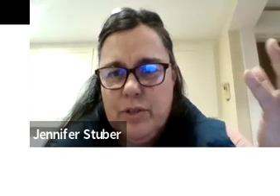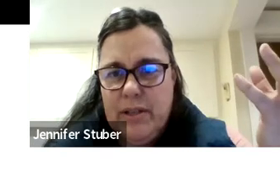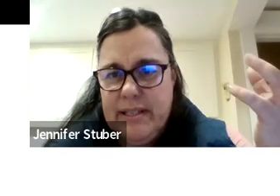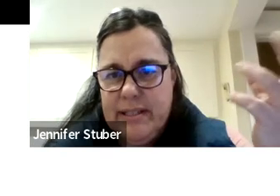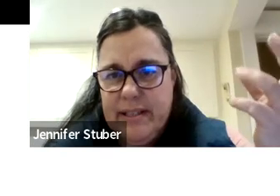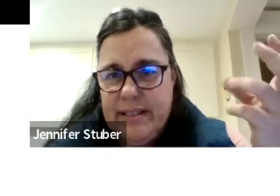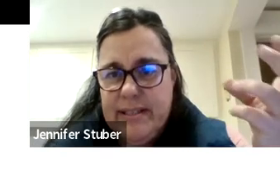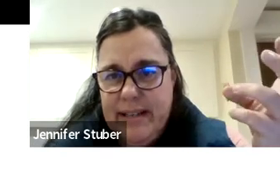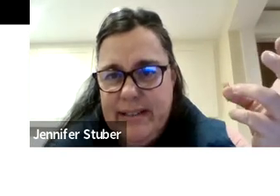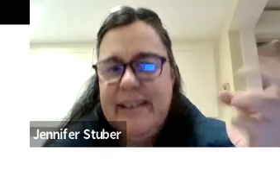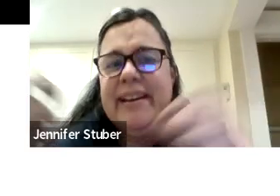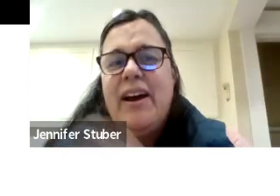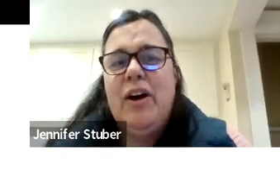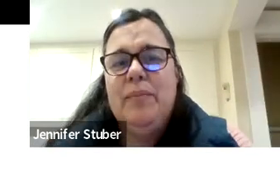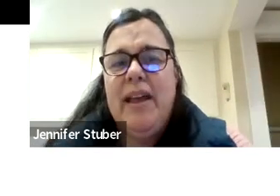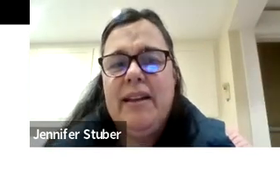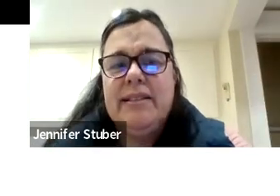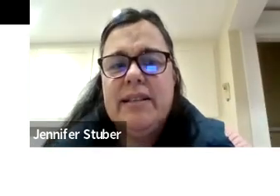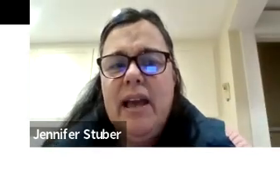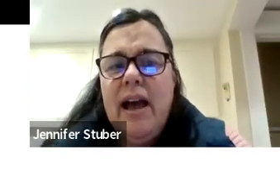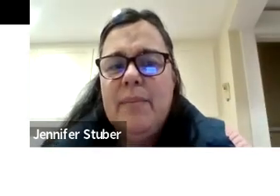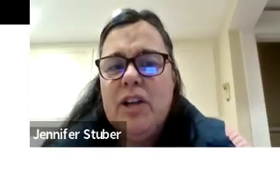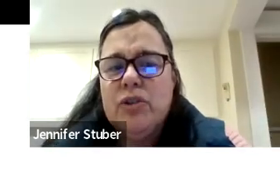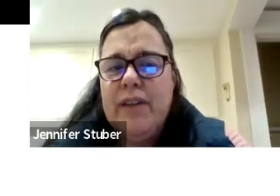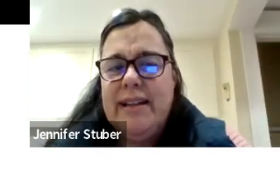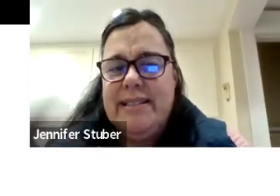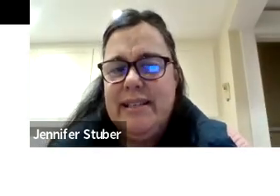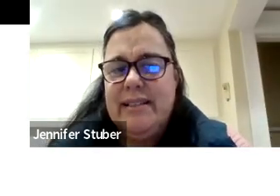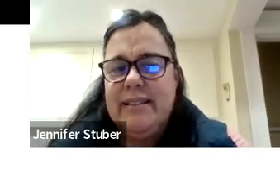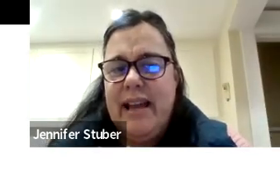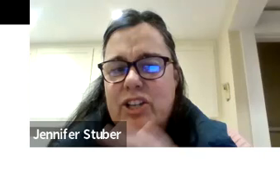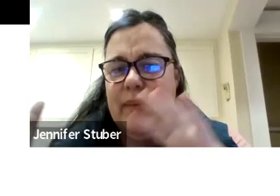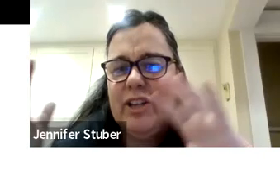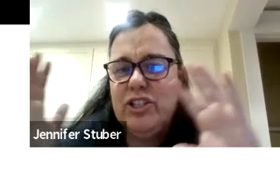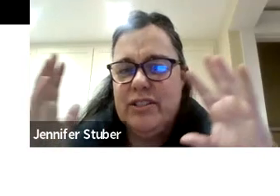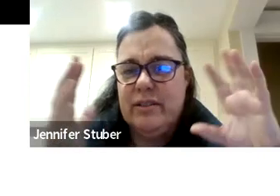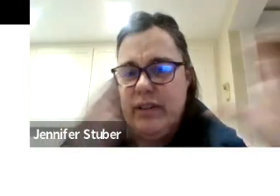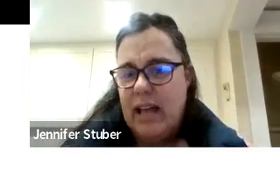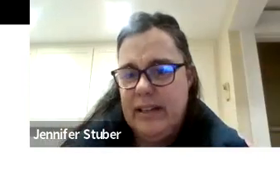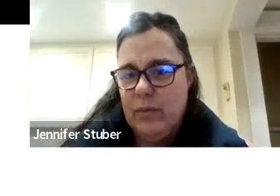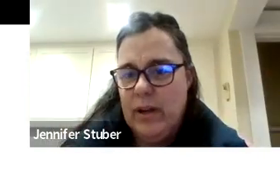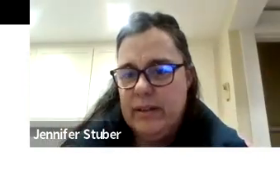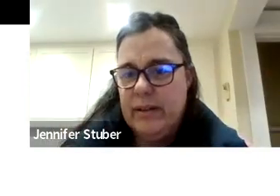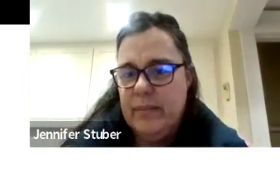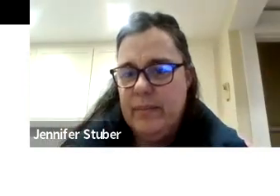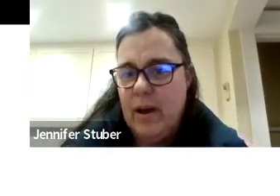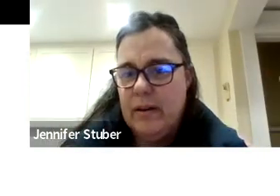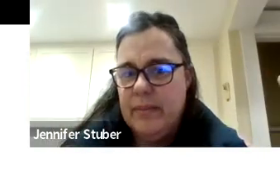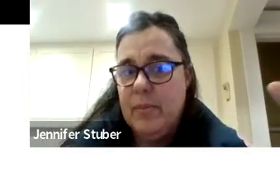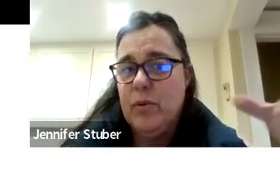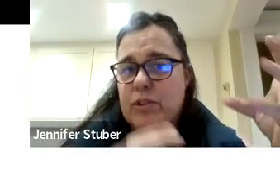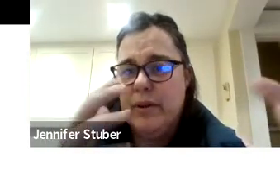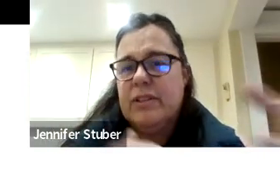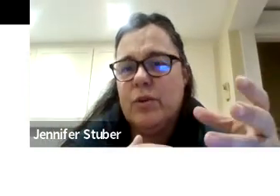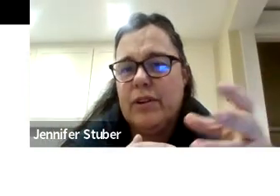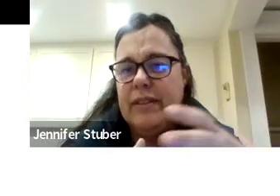what co-response is in this state. And I'm not sure that idea like actually matches the reality of what